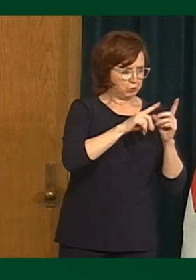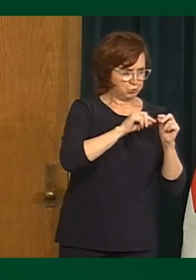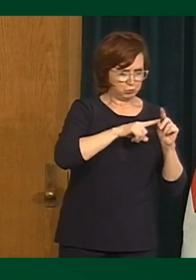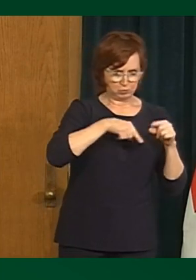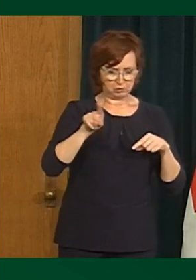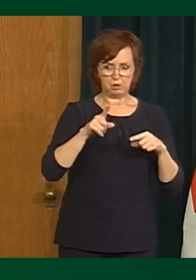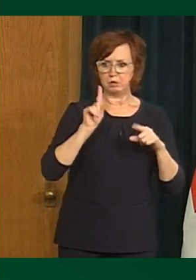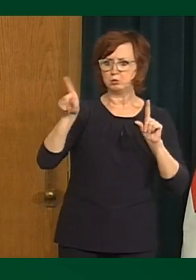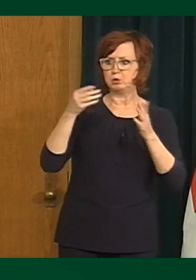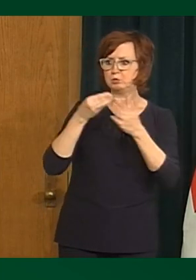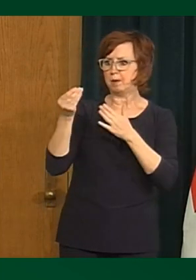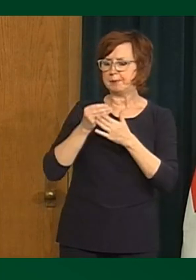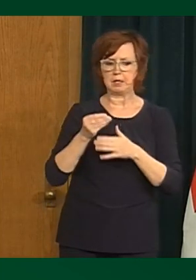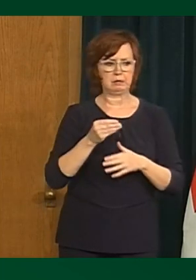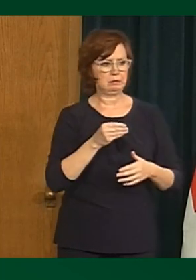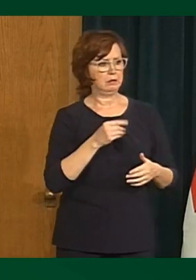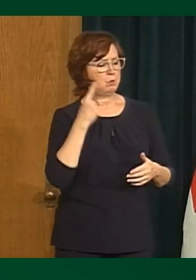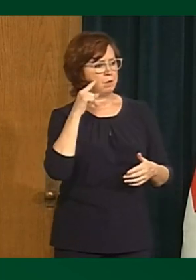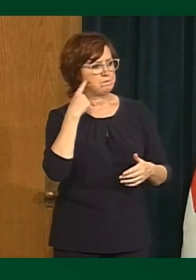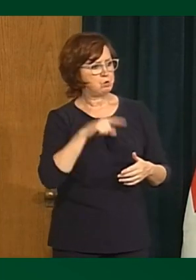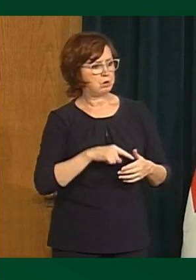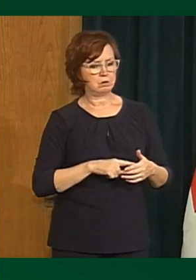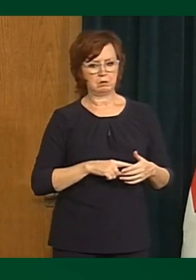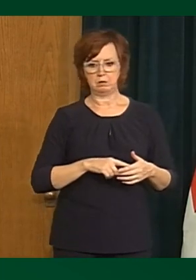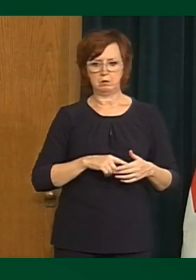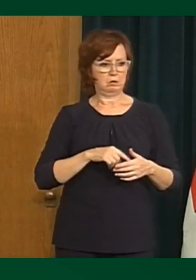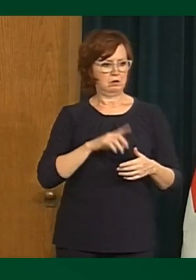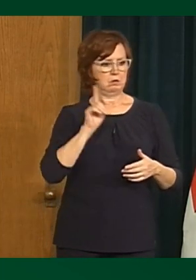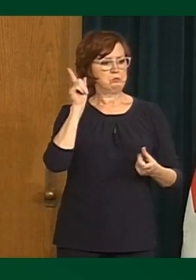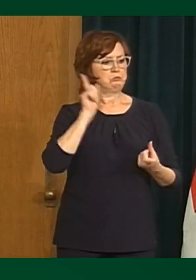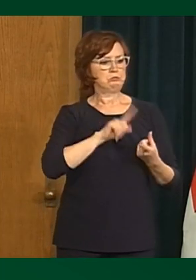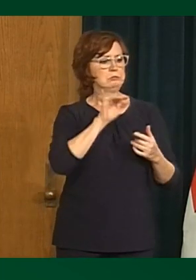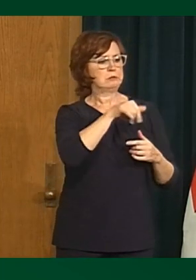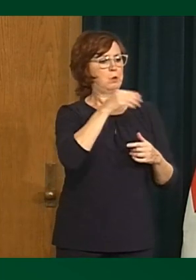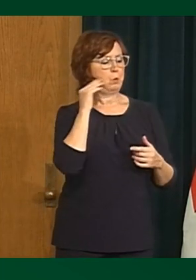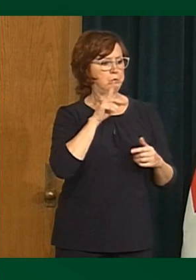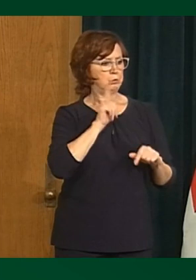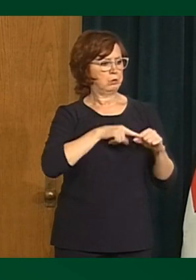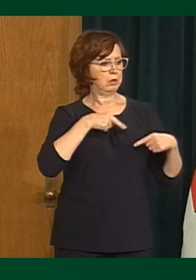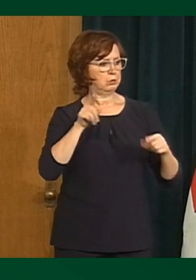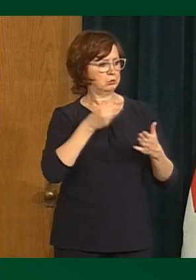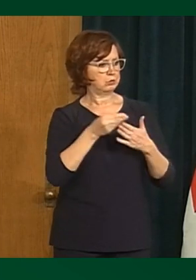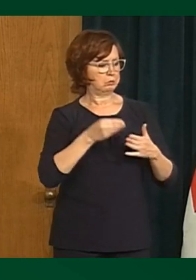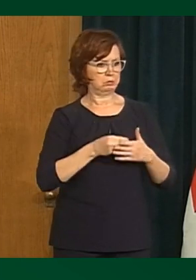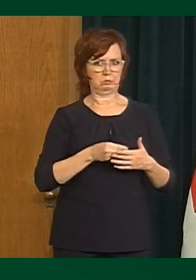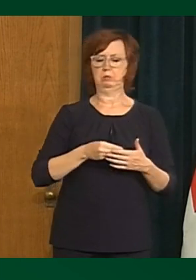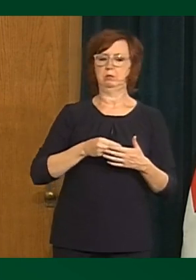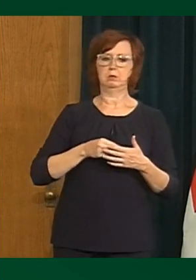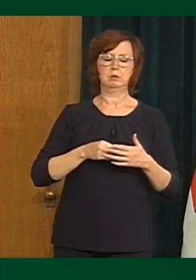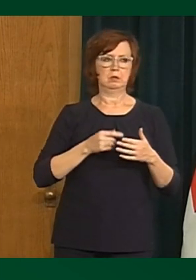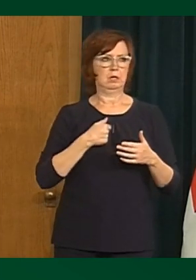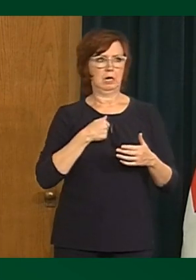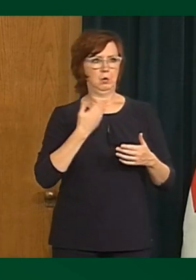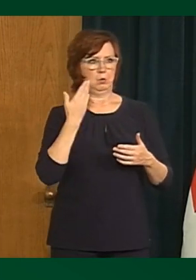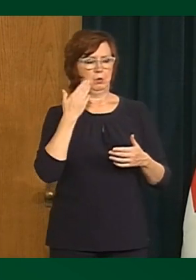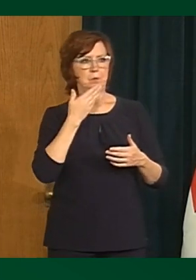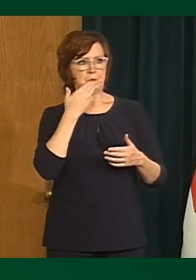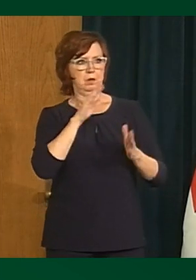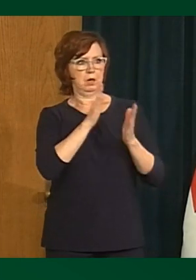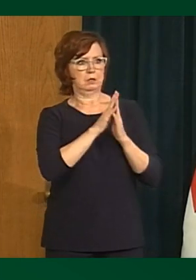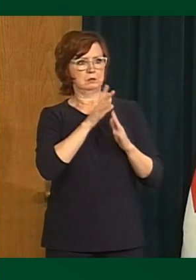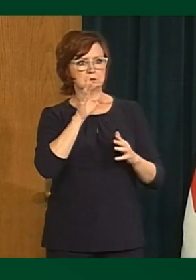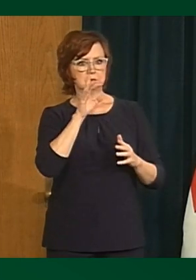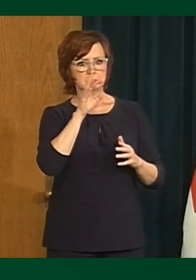get Minister Carr or Marlo Pritchard to follow up with you with specifically